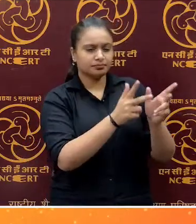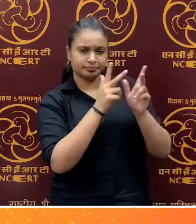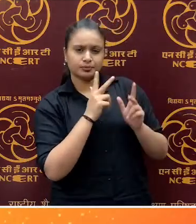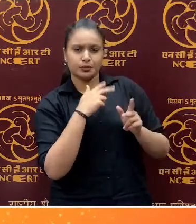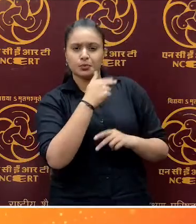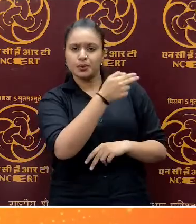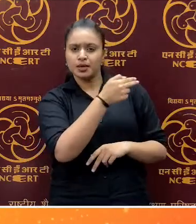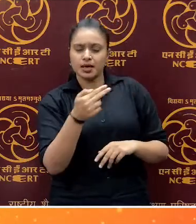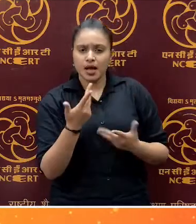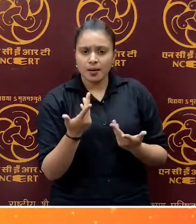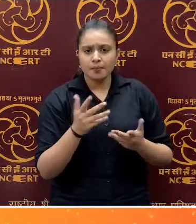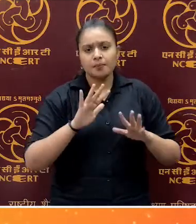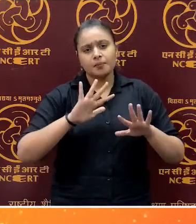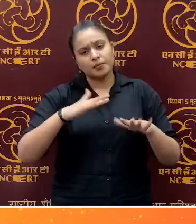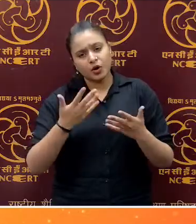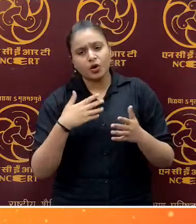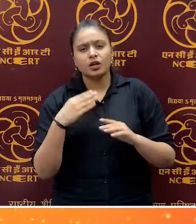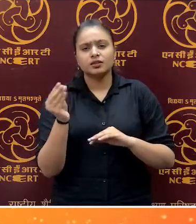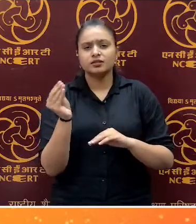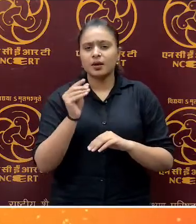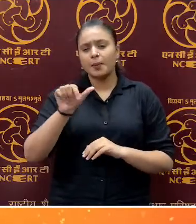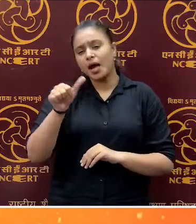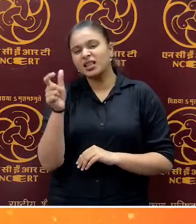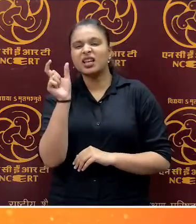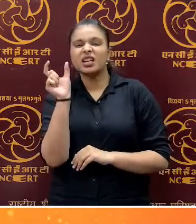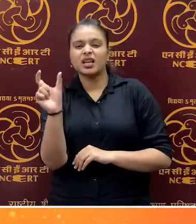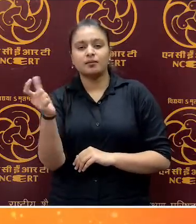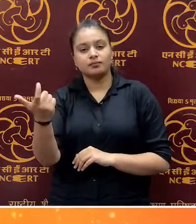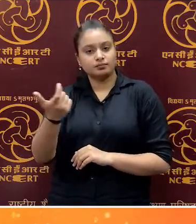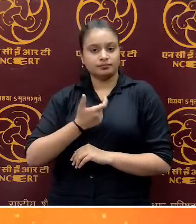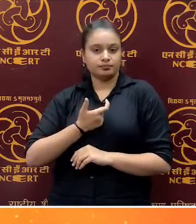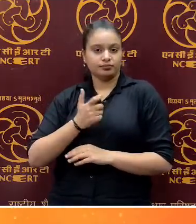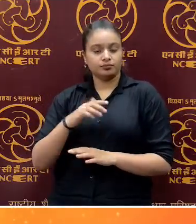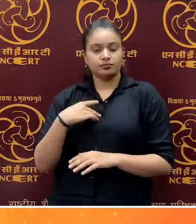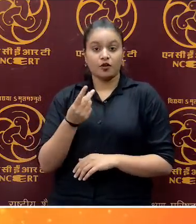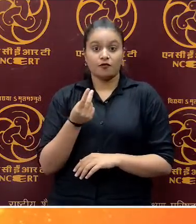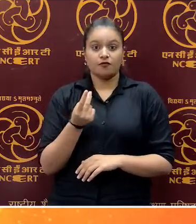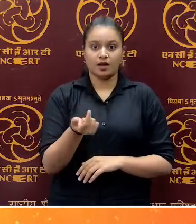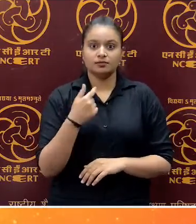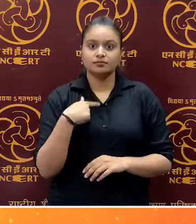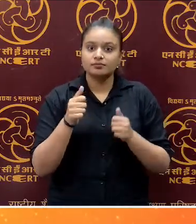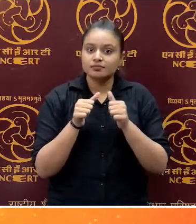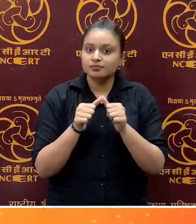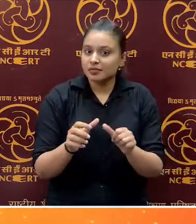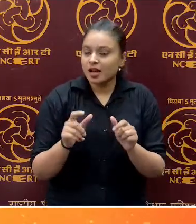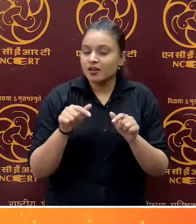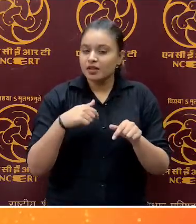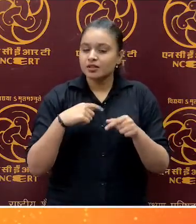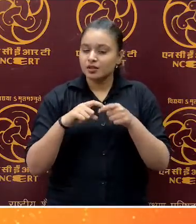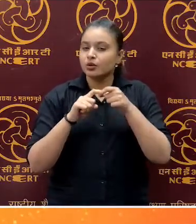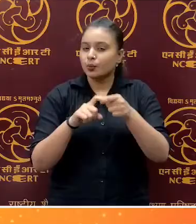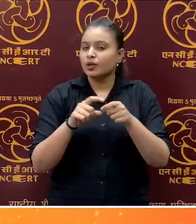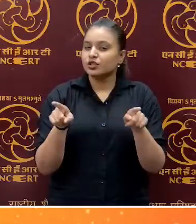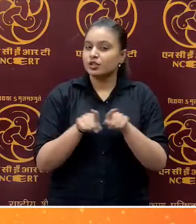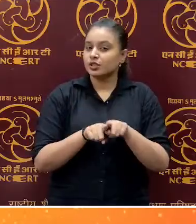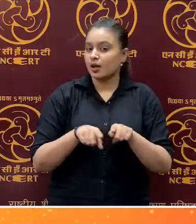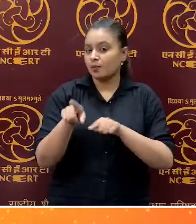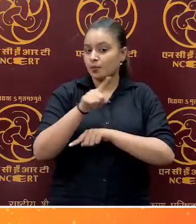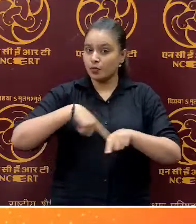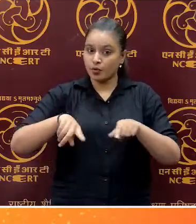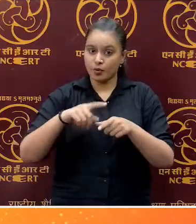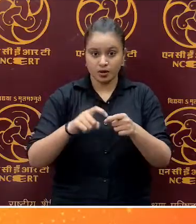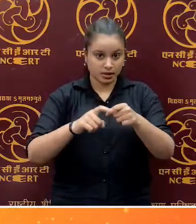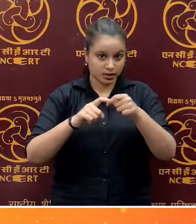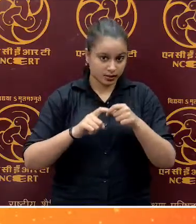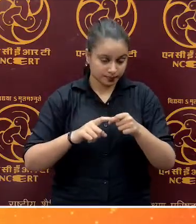or I'll just adopt a temporary name for a while. That's wonderful and very quick answers. Dear viewers, this question is also for you.